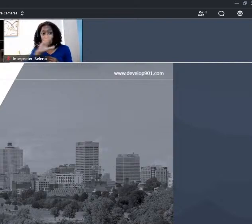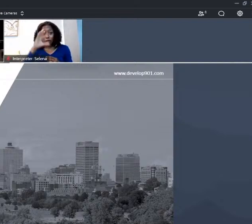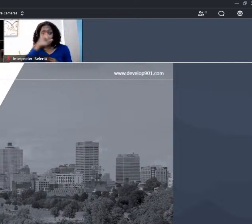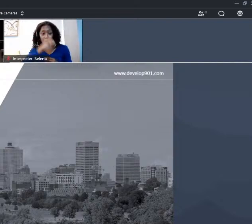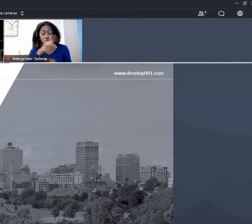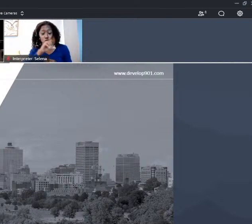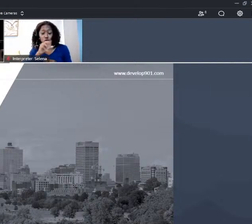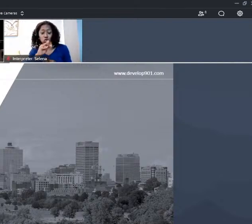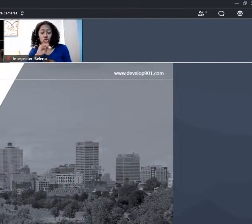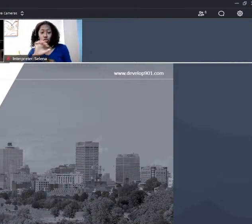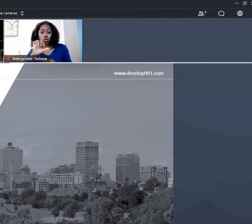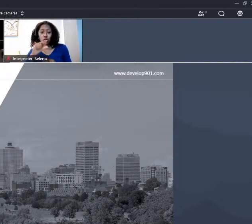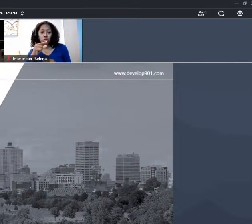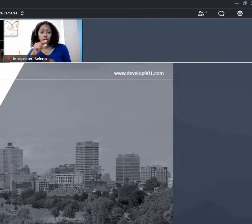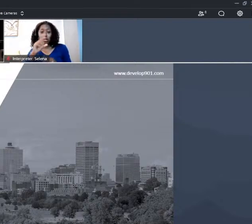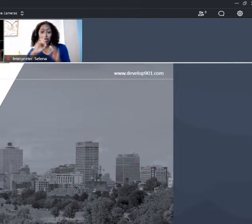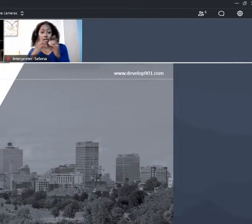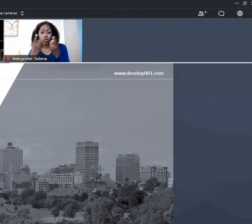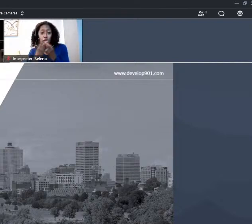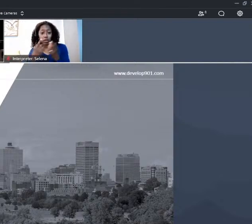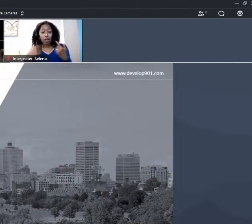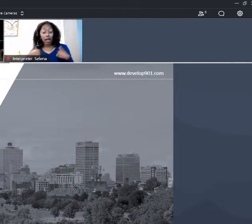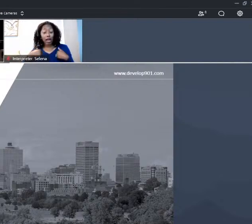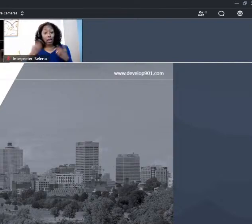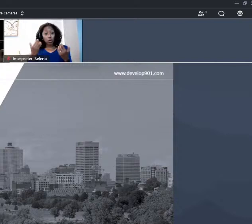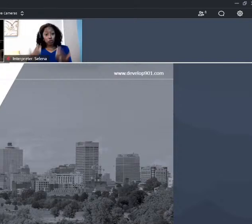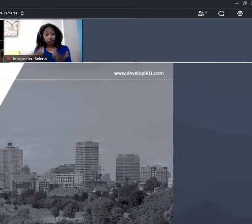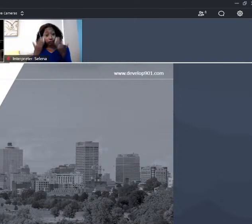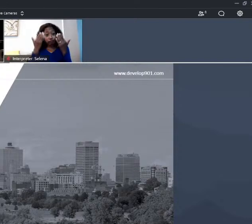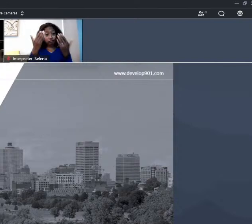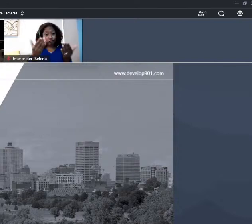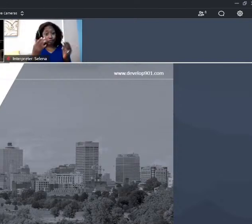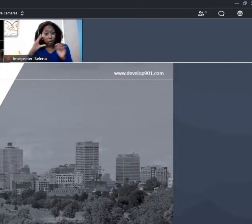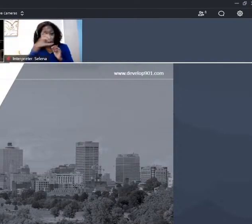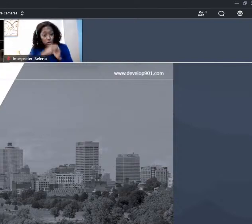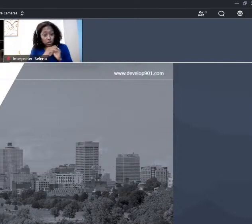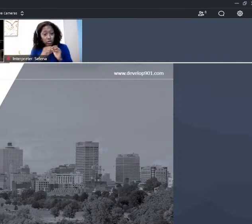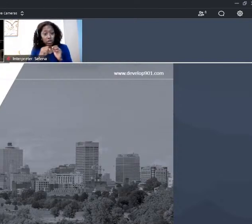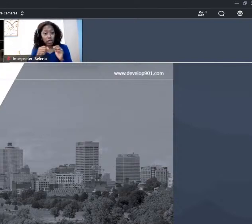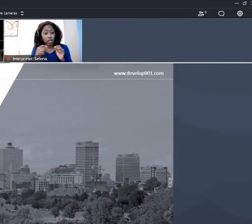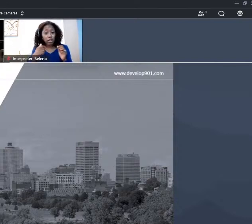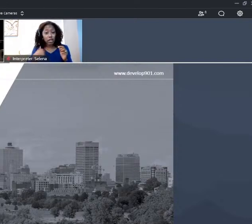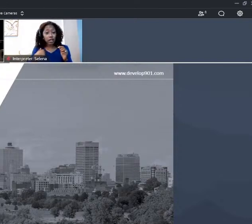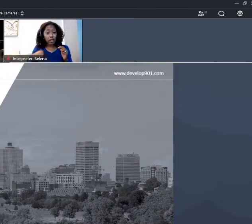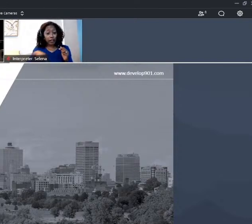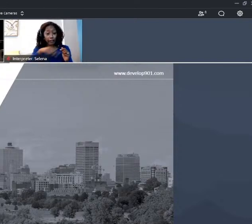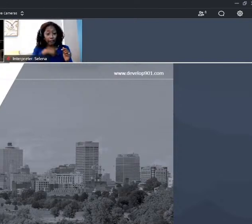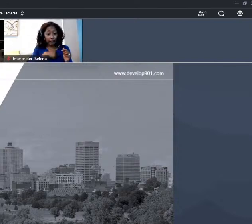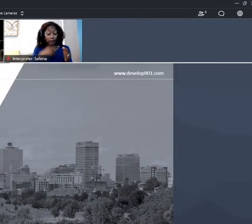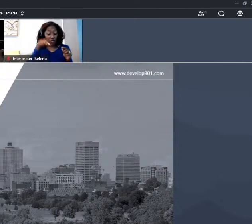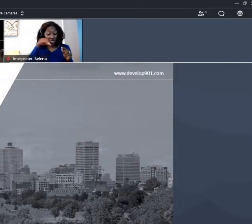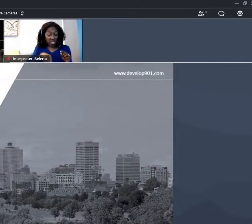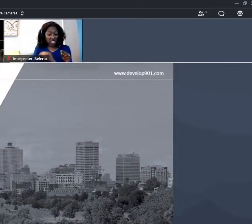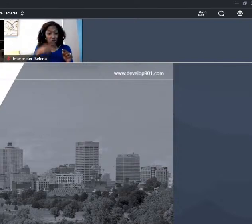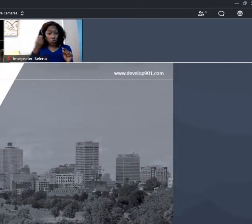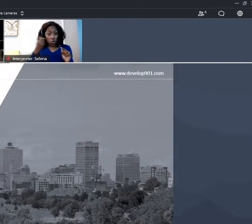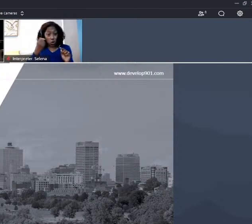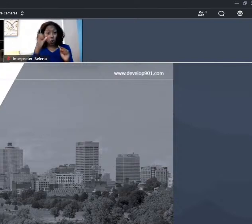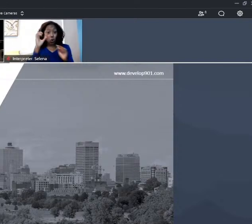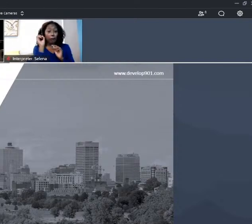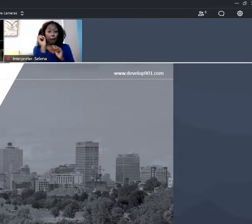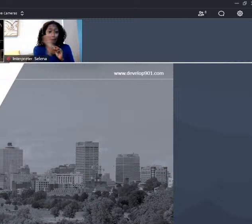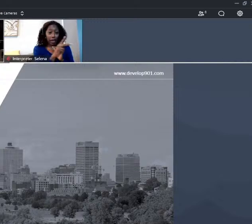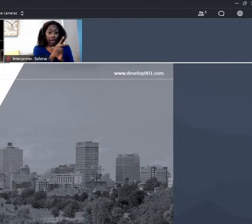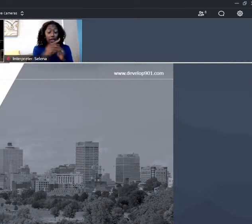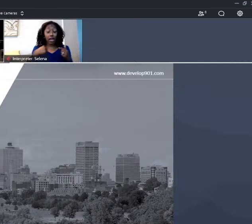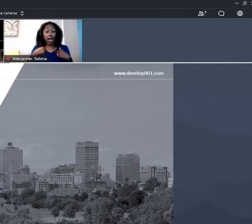selected areas throughout the city of Memphis. I will make that motion. I'll make that motion after we move to remand this back. So I move